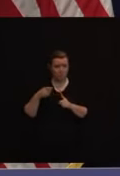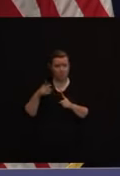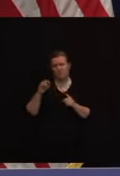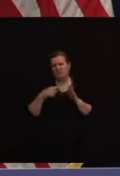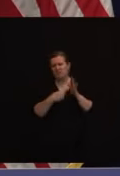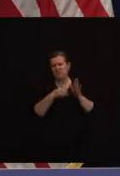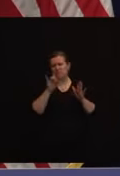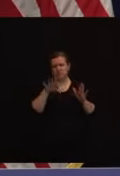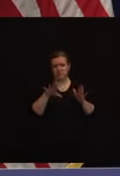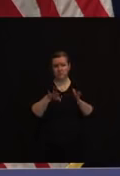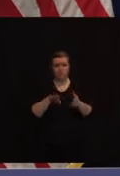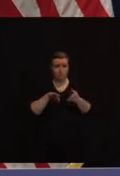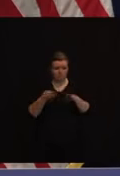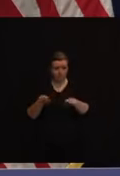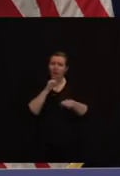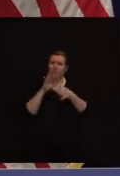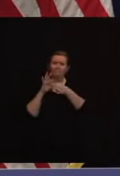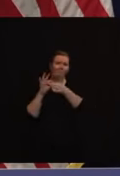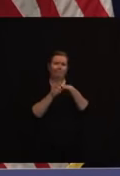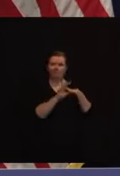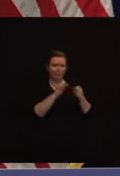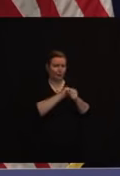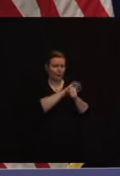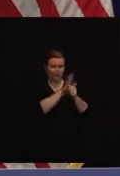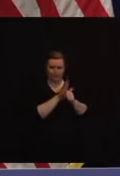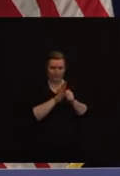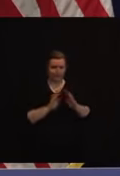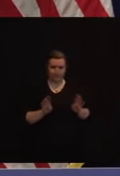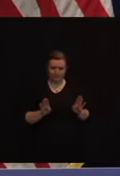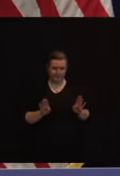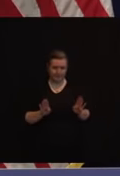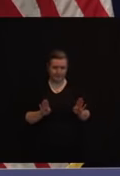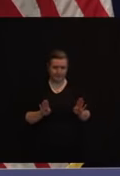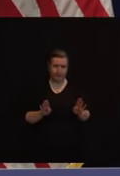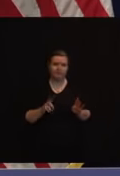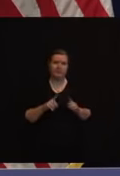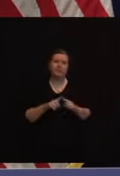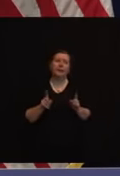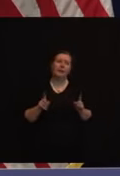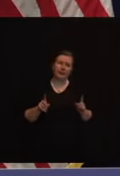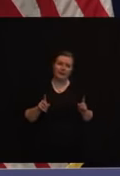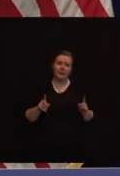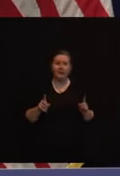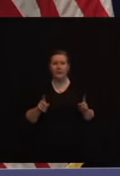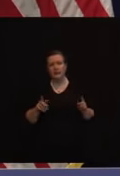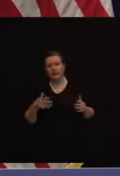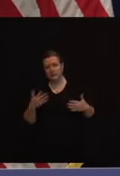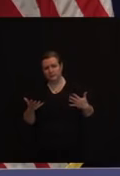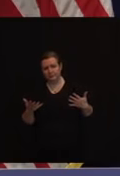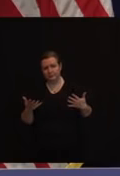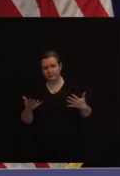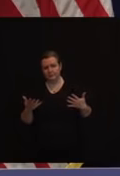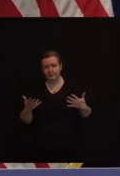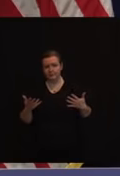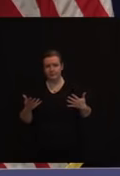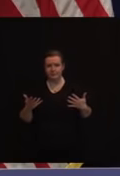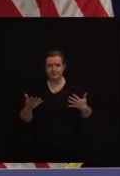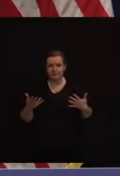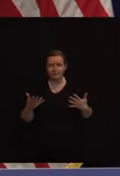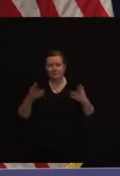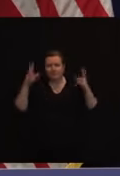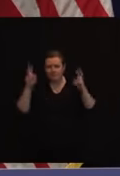related, was ultimately that's what did kill him, but it was an enormous amount of frustration,